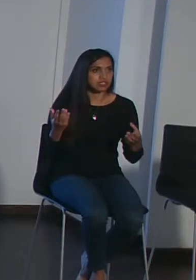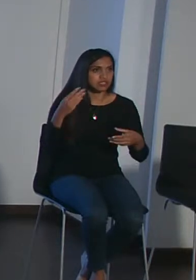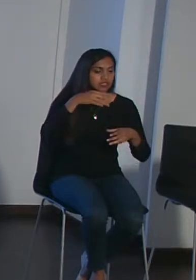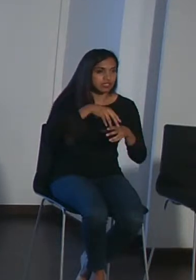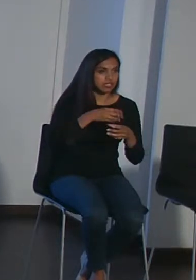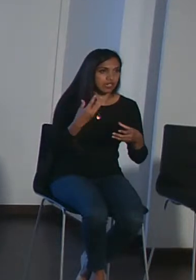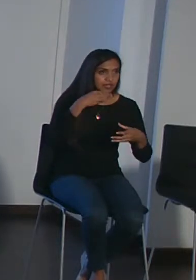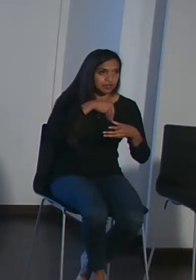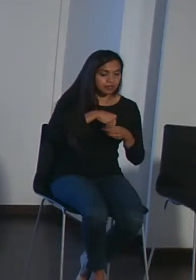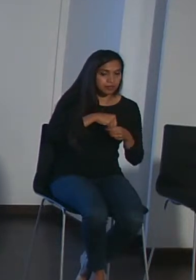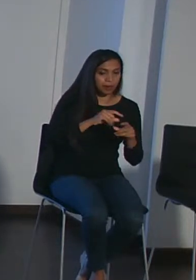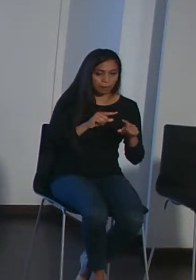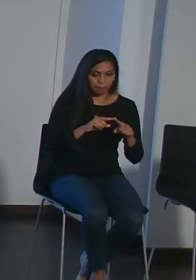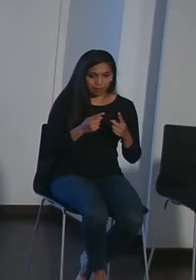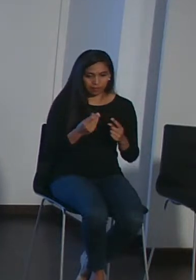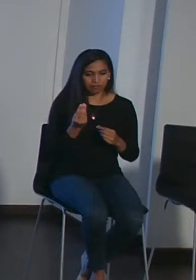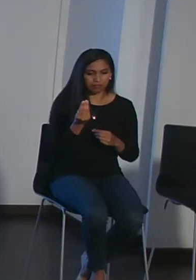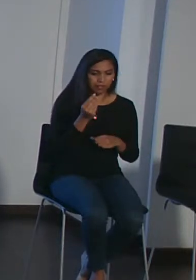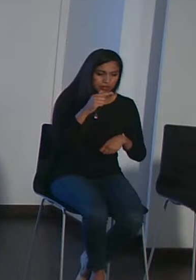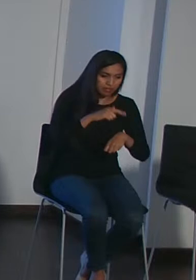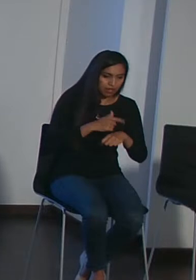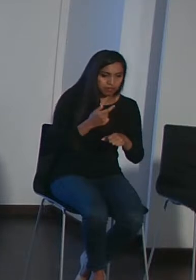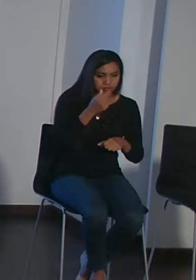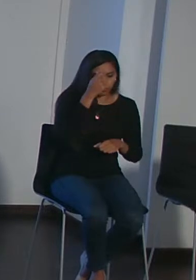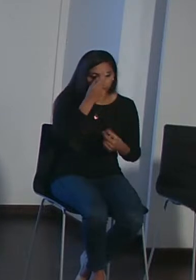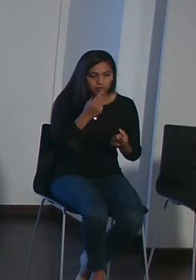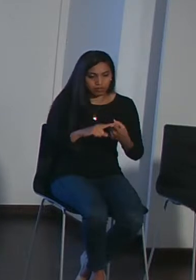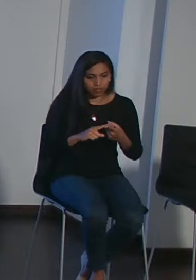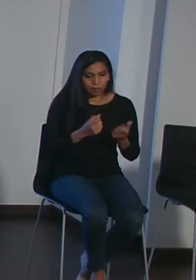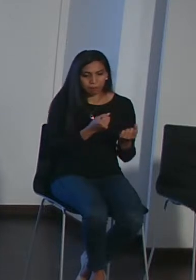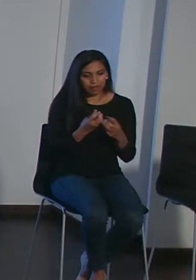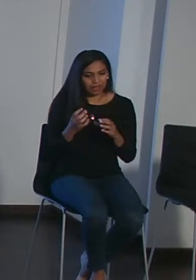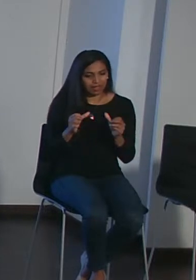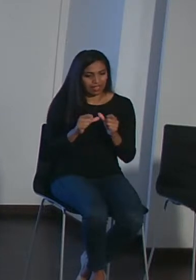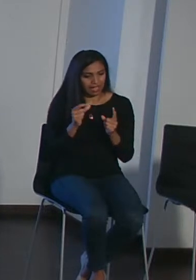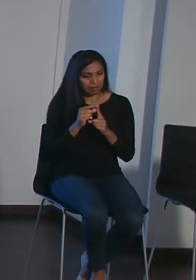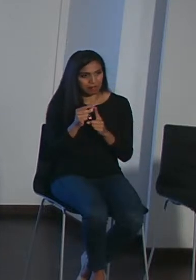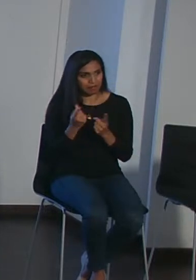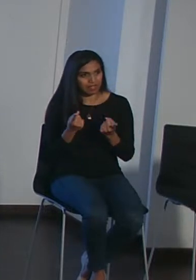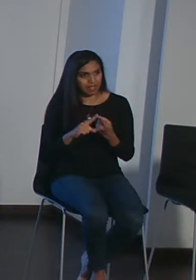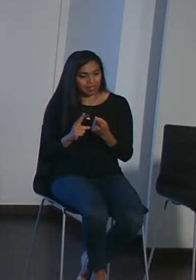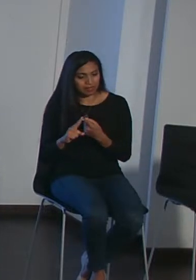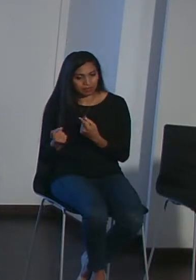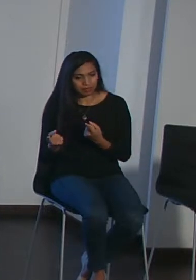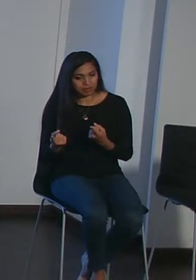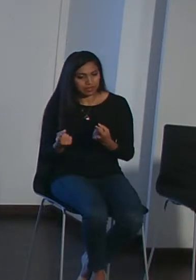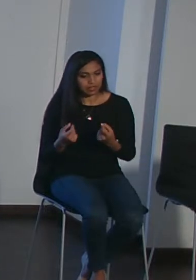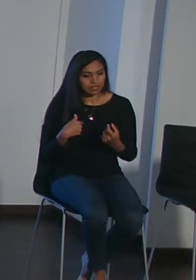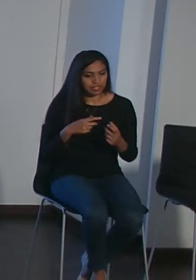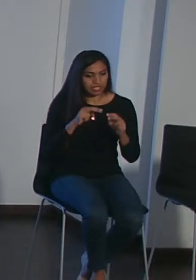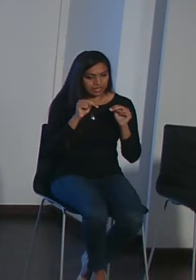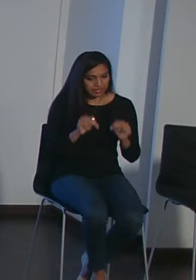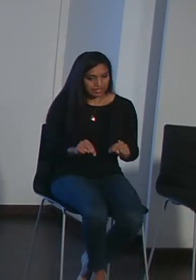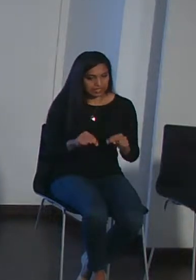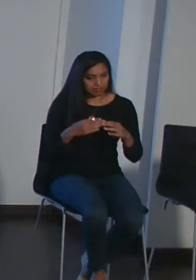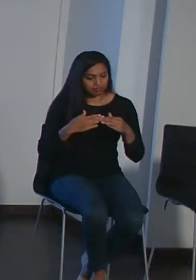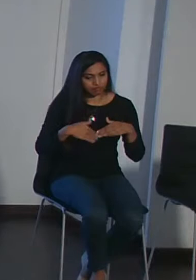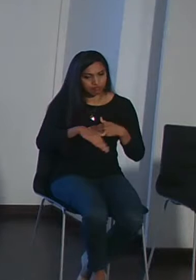always a dearth of those because there's so many applications that come in that it's always a requirement you need more of that to come in. So,